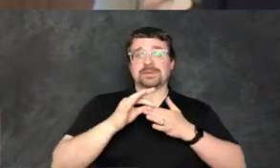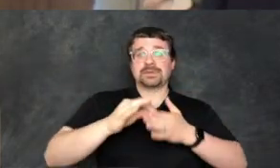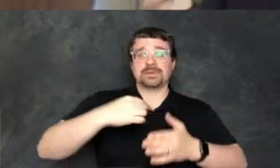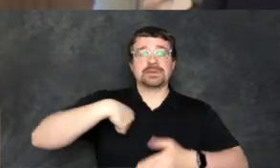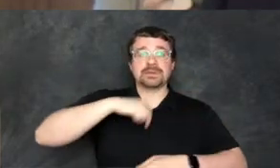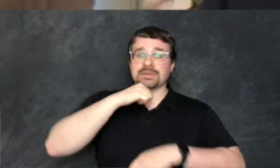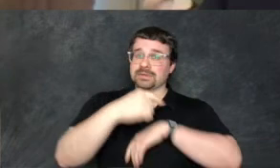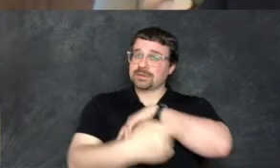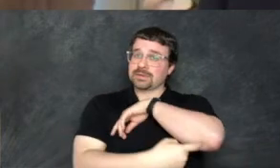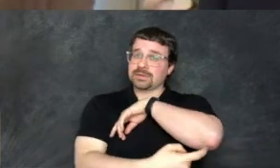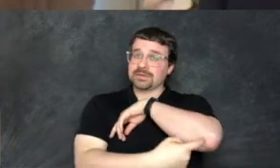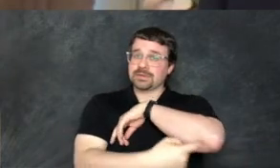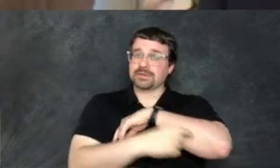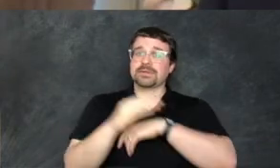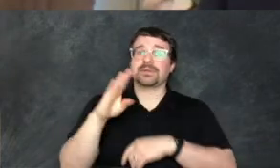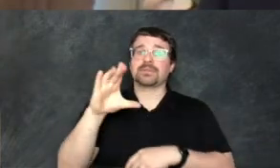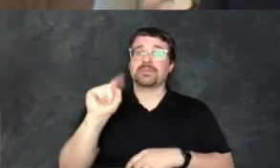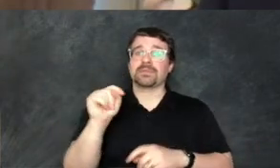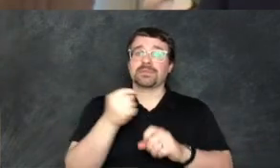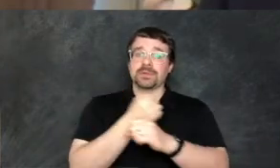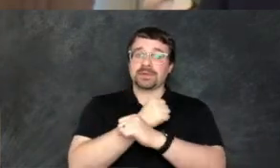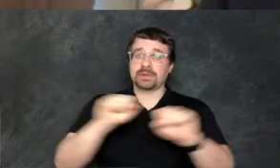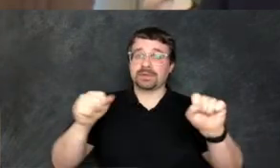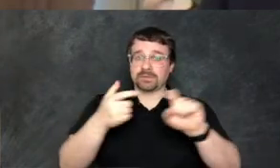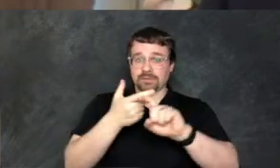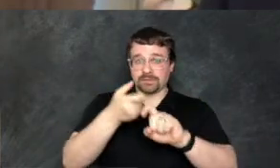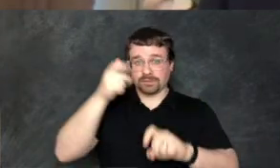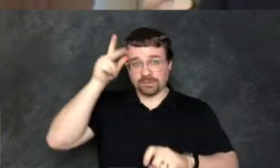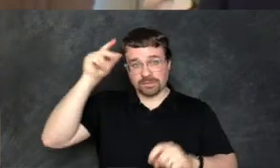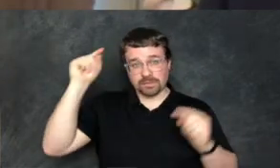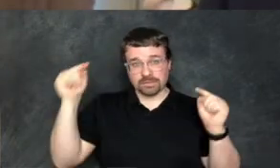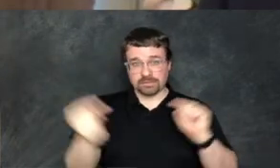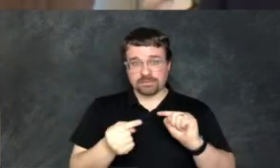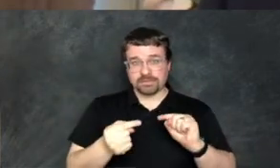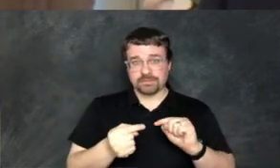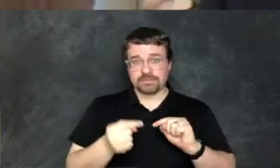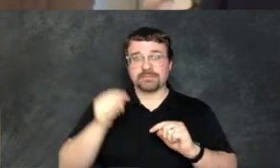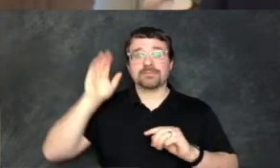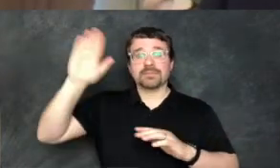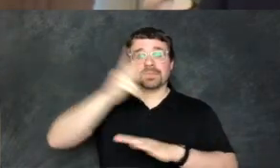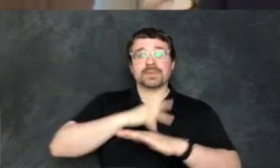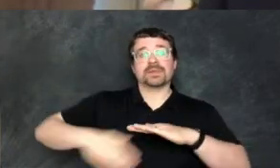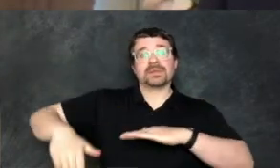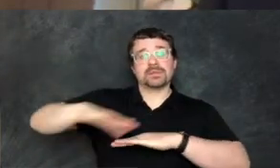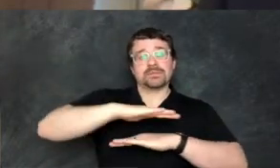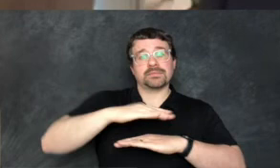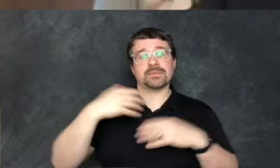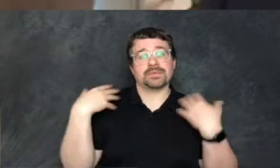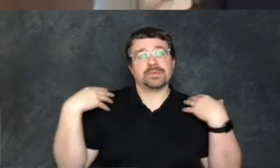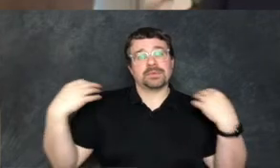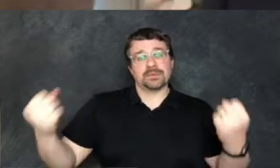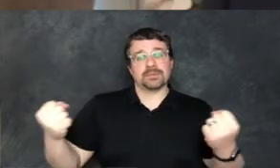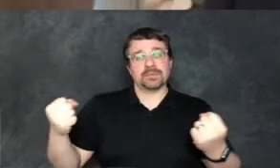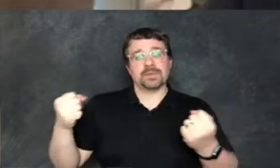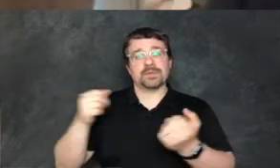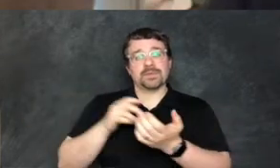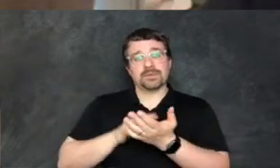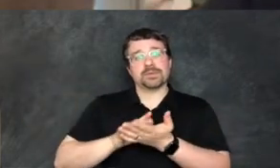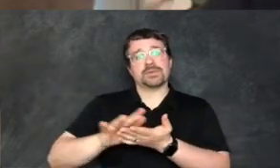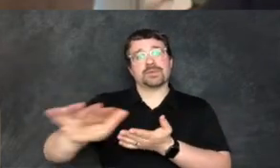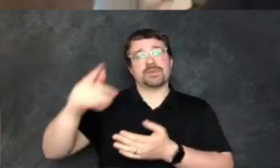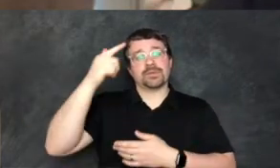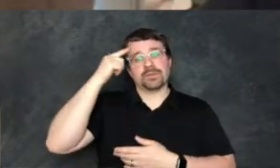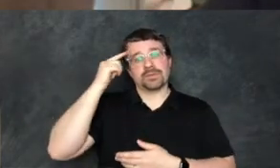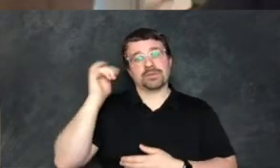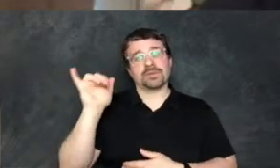trespass against us. And lead us not into temptation, but deliver us from evil. For thine is the kingdom,